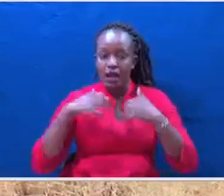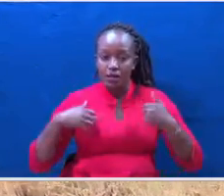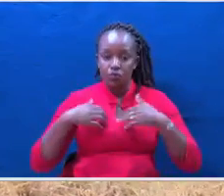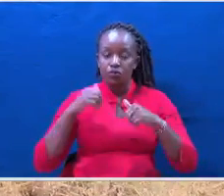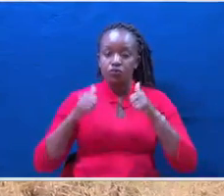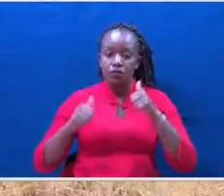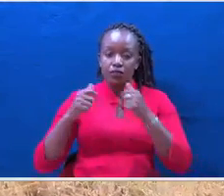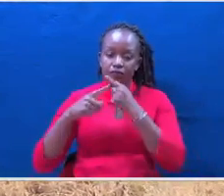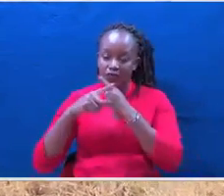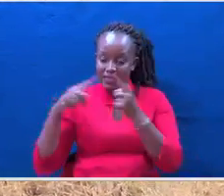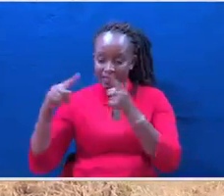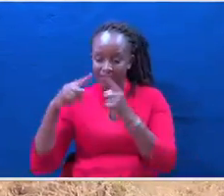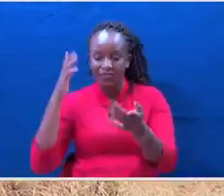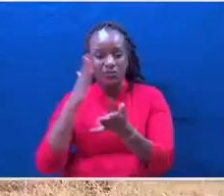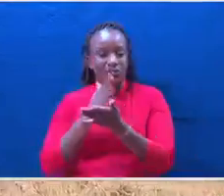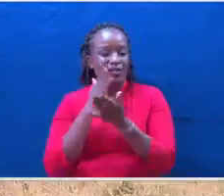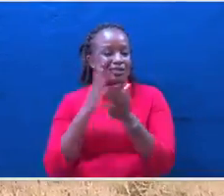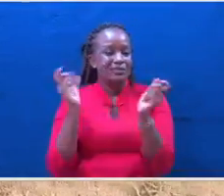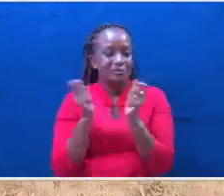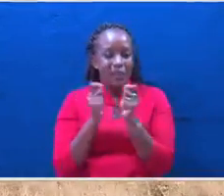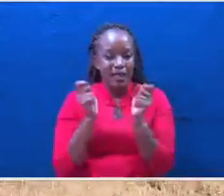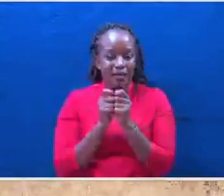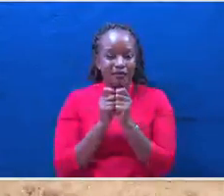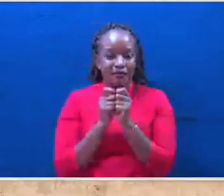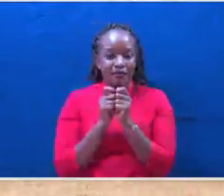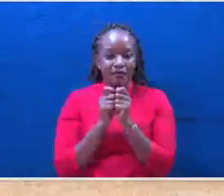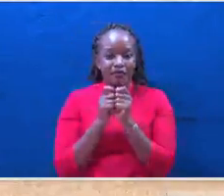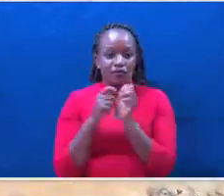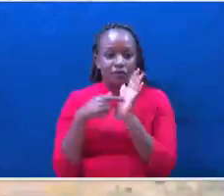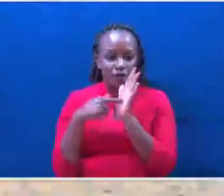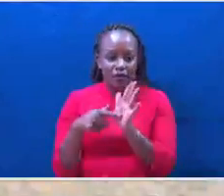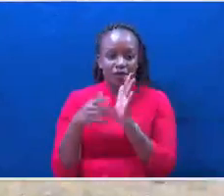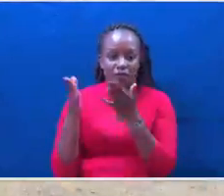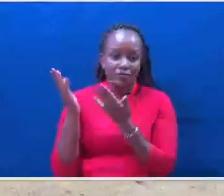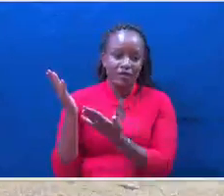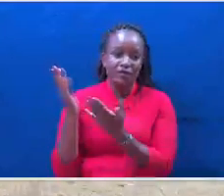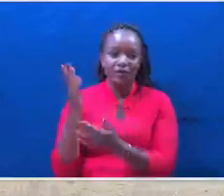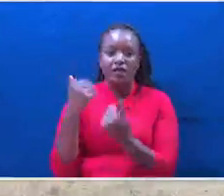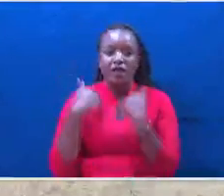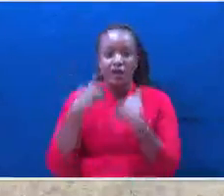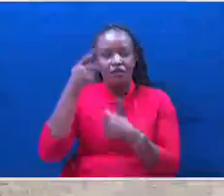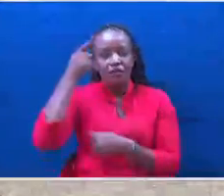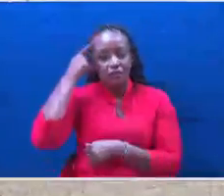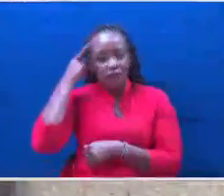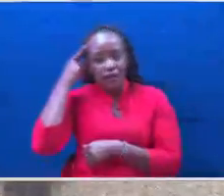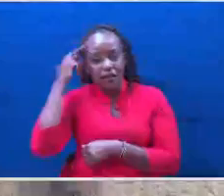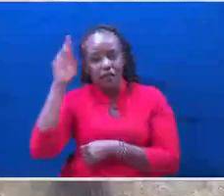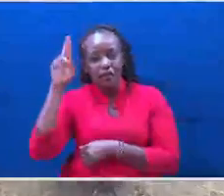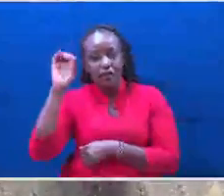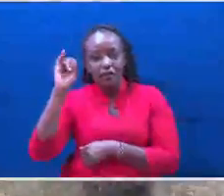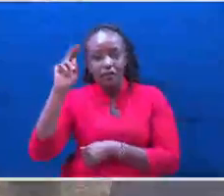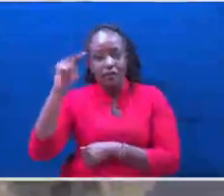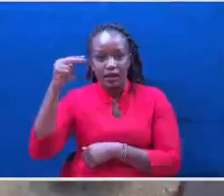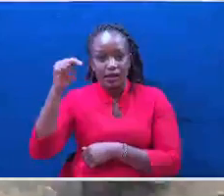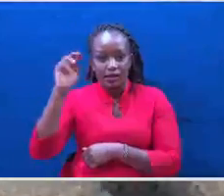quite emotional reading through the epitaphs, like this one here for this black rhino here was called Kaka. And the